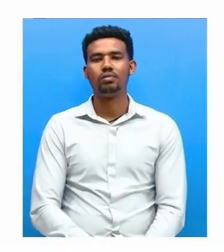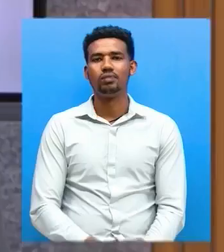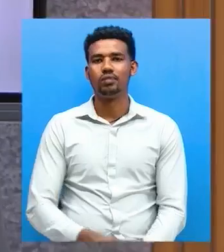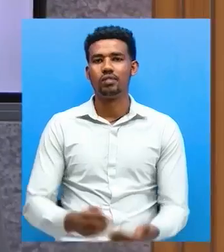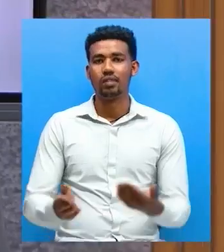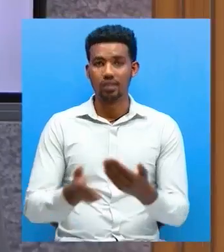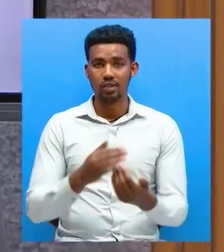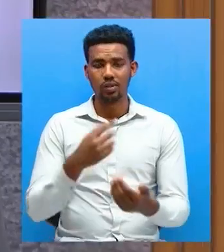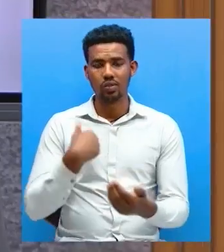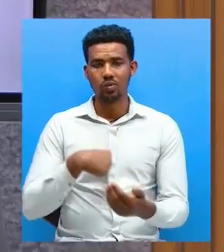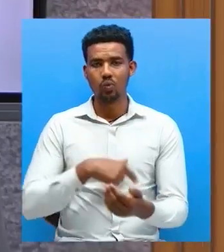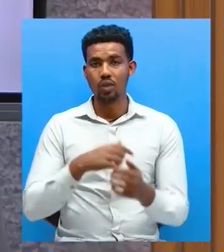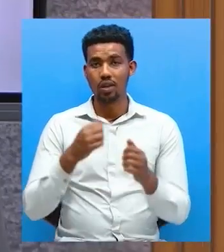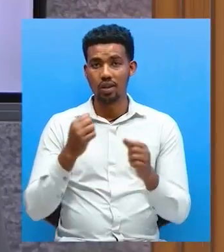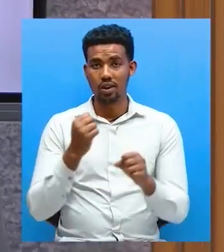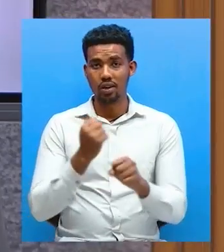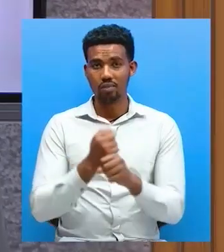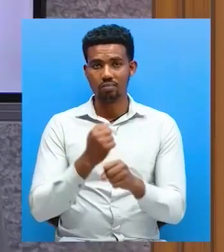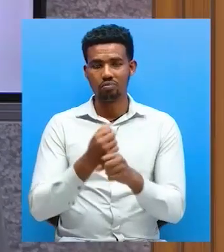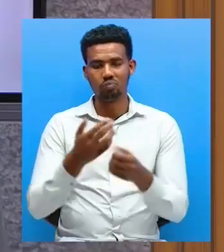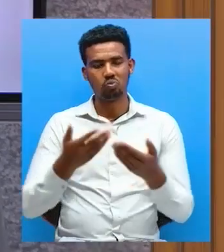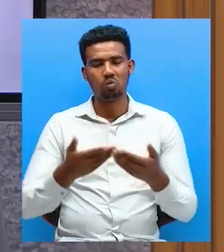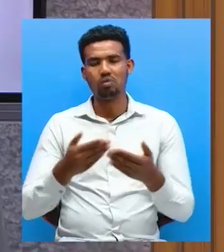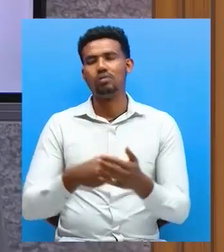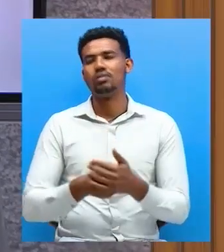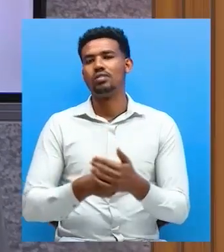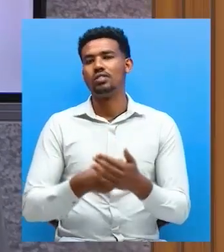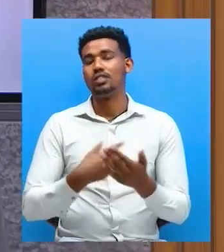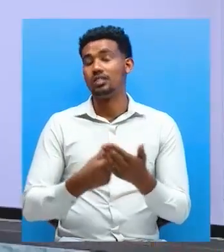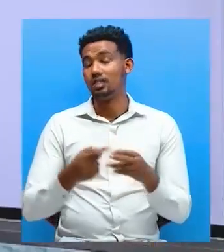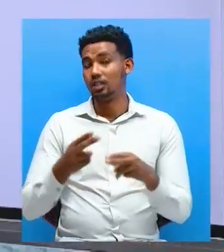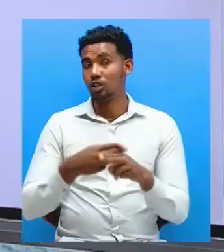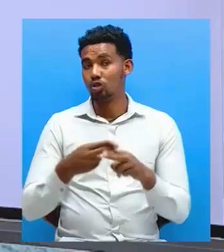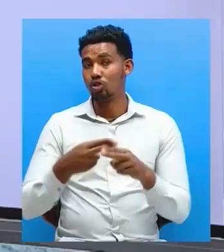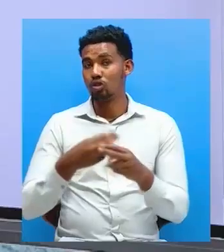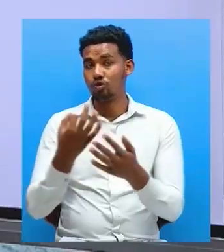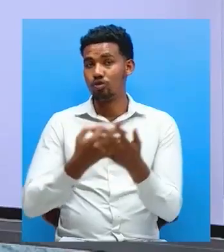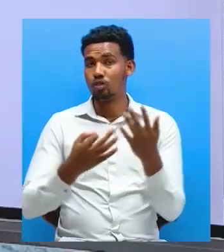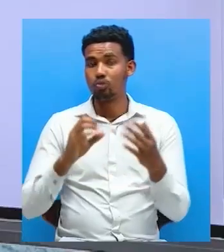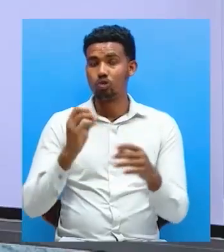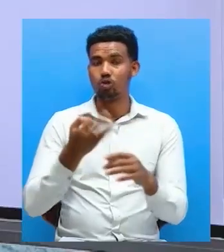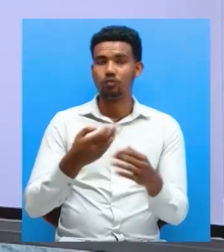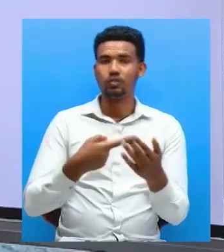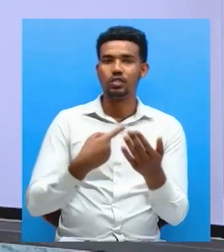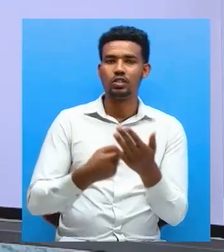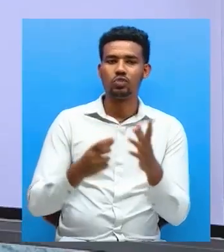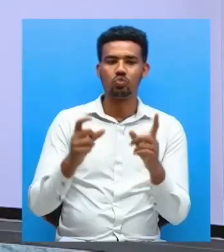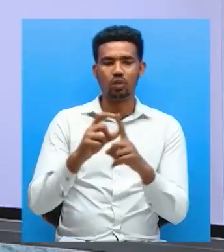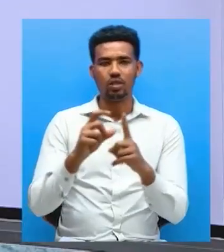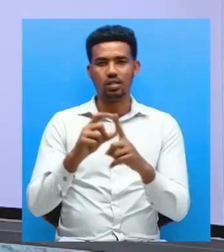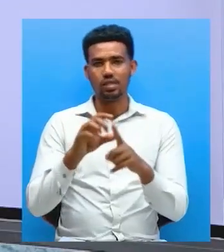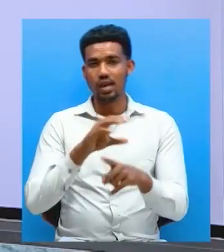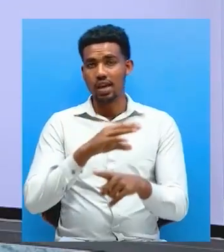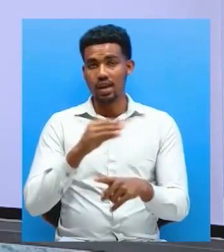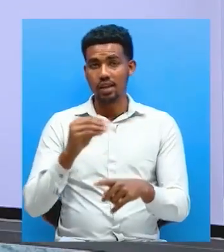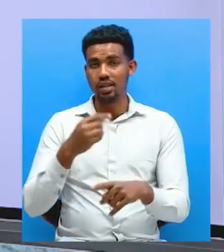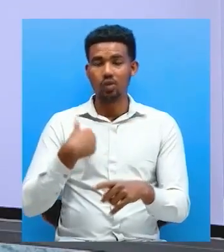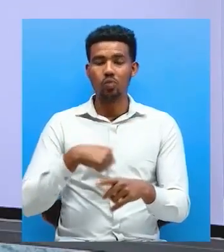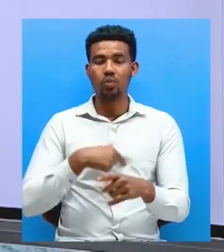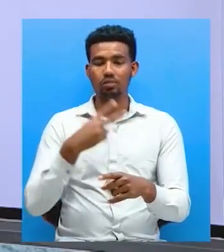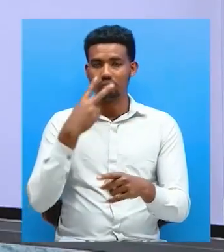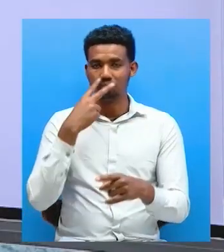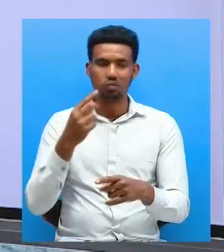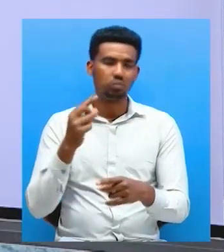Easily, what we can make it say? Want. This is the short forms of these words. And also we will see even